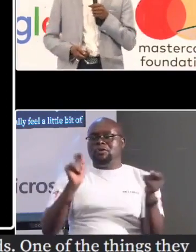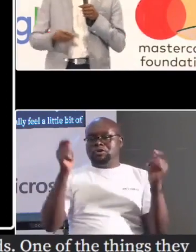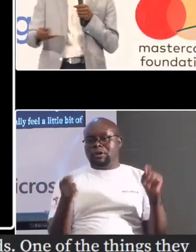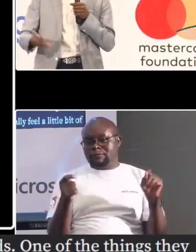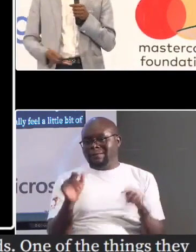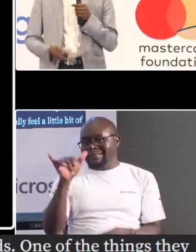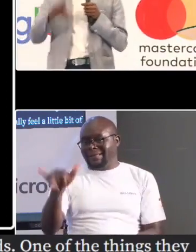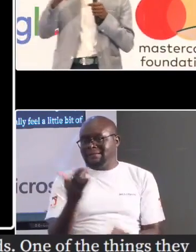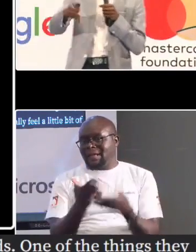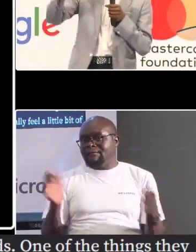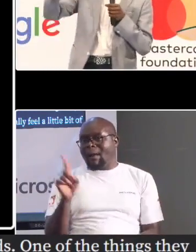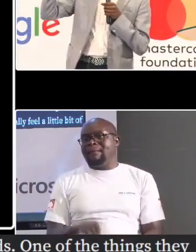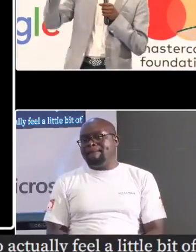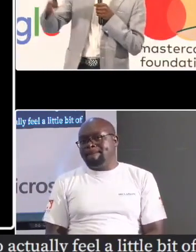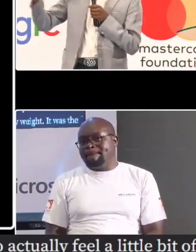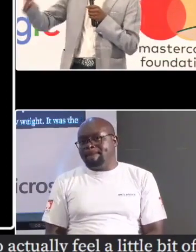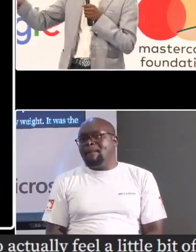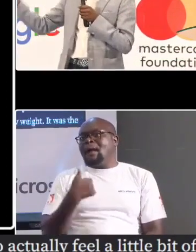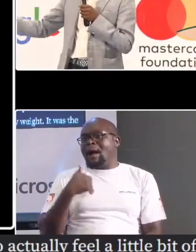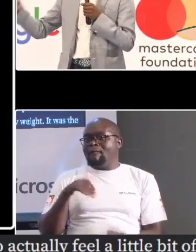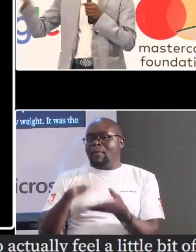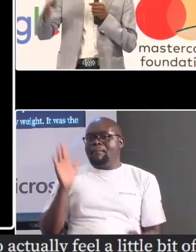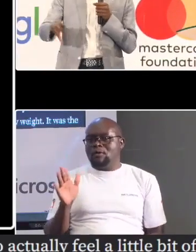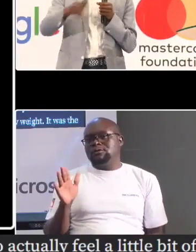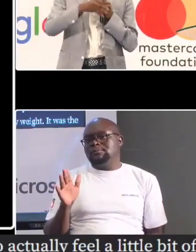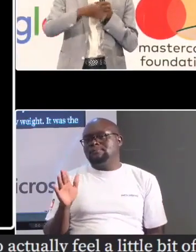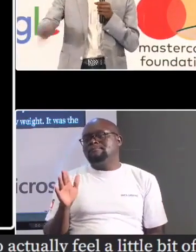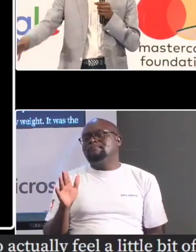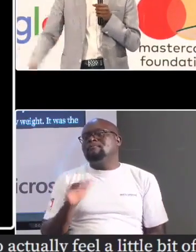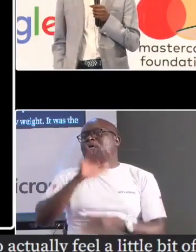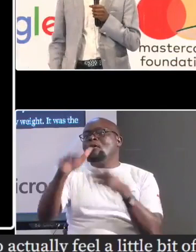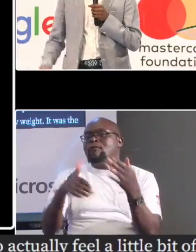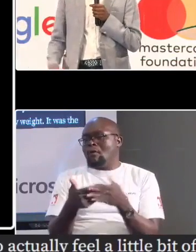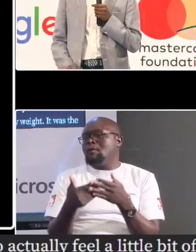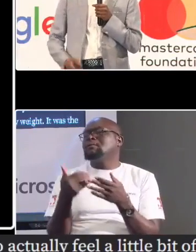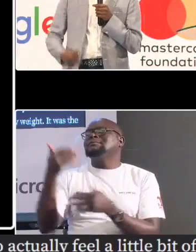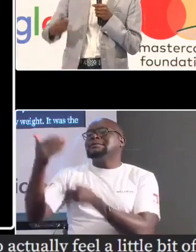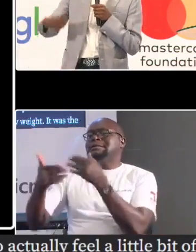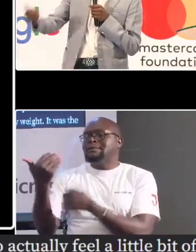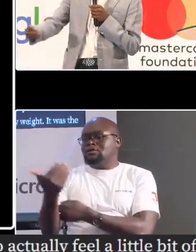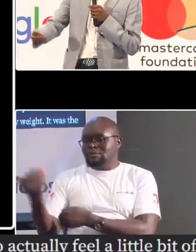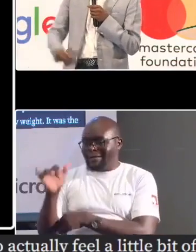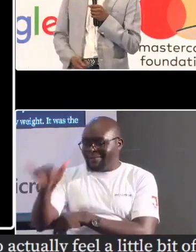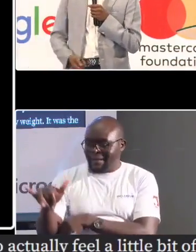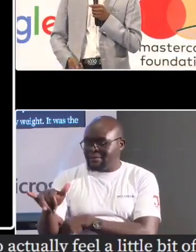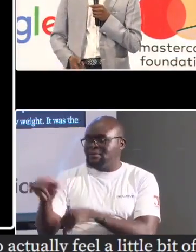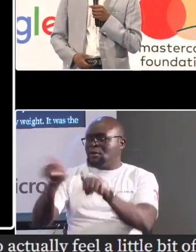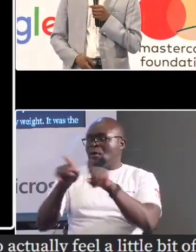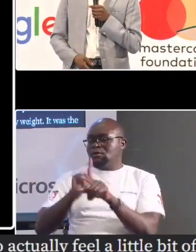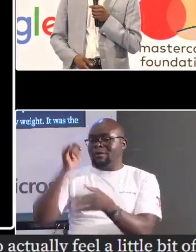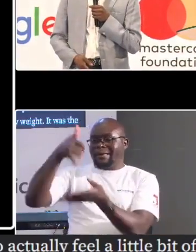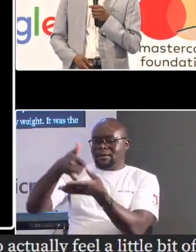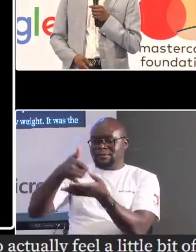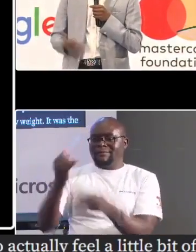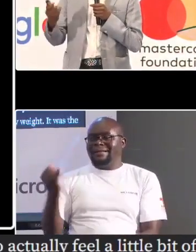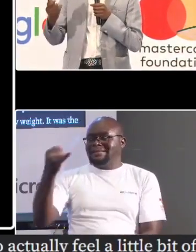this 8-year-old. And he had the most desirable bike of all the kids in his neighborhood. And that, for me, is also inclusive design.